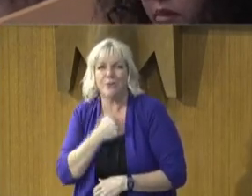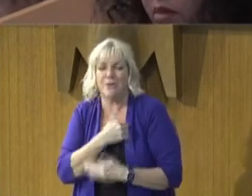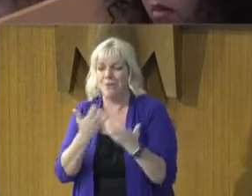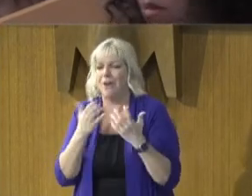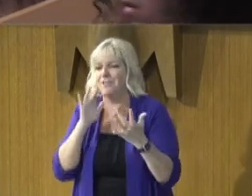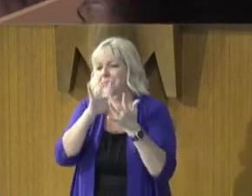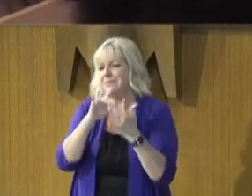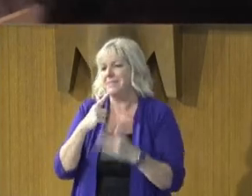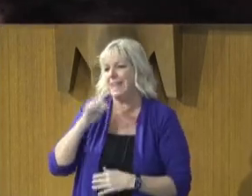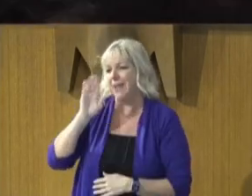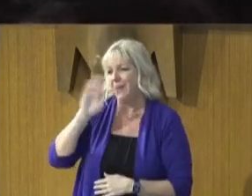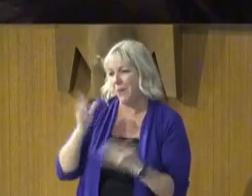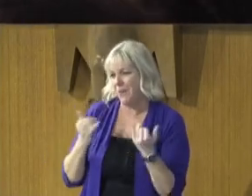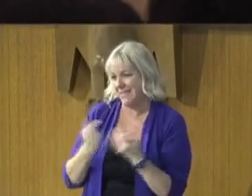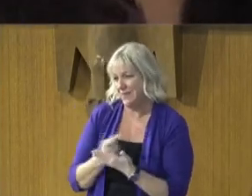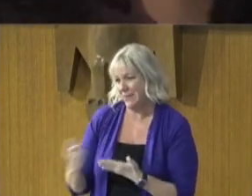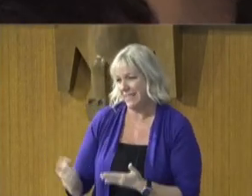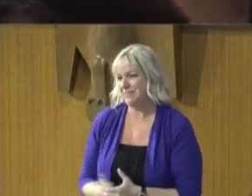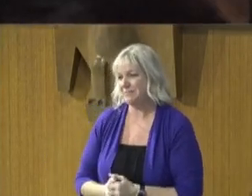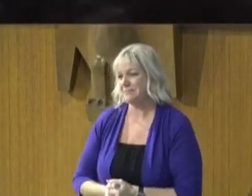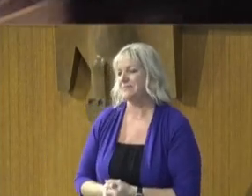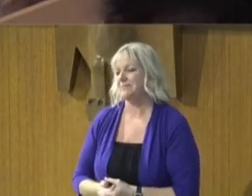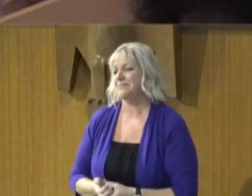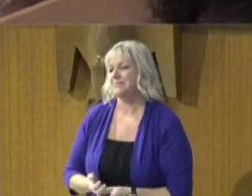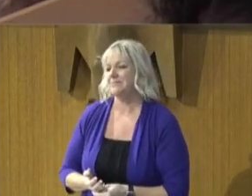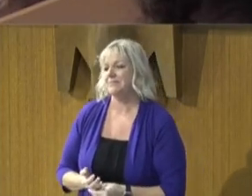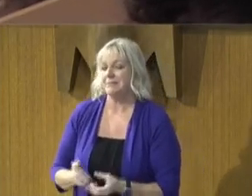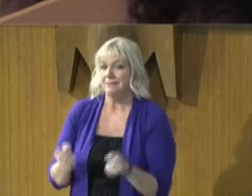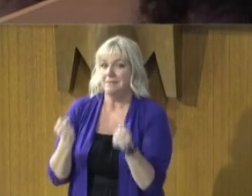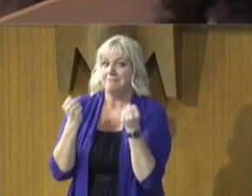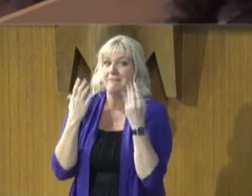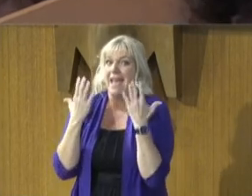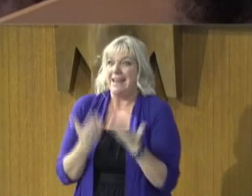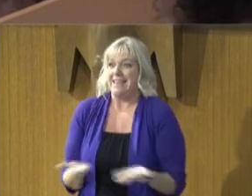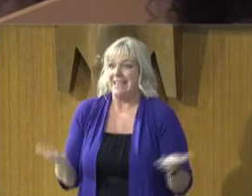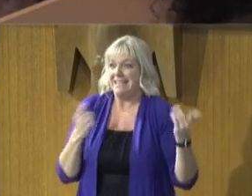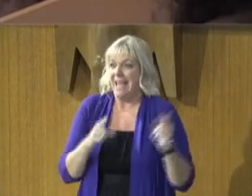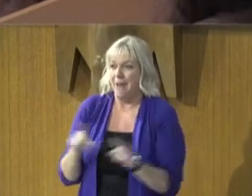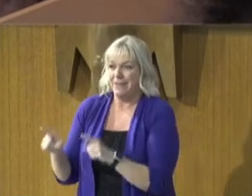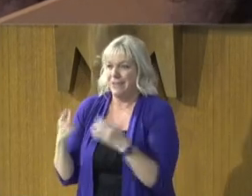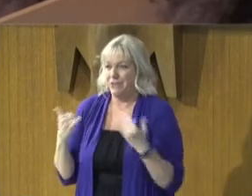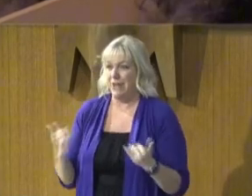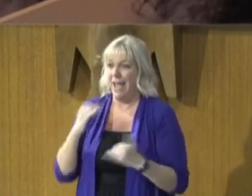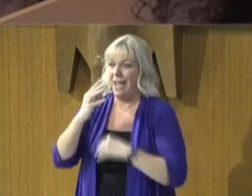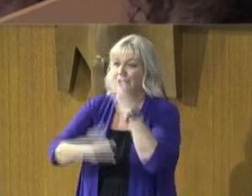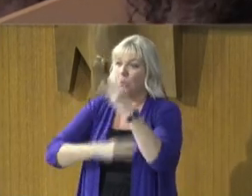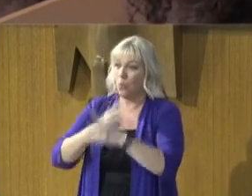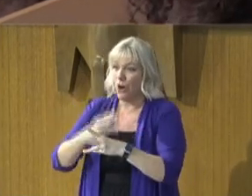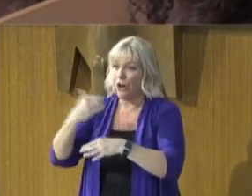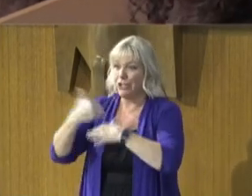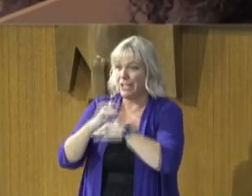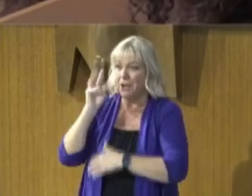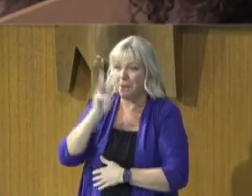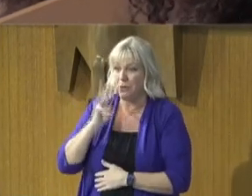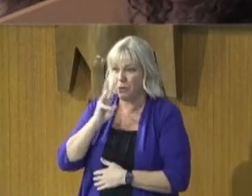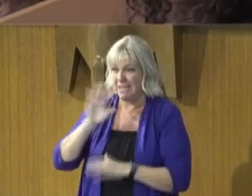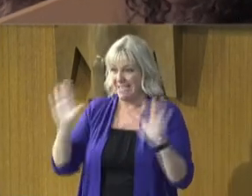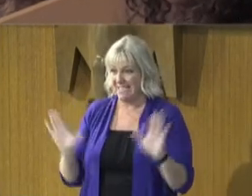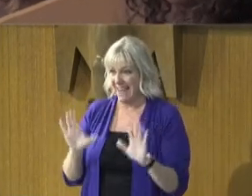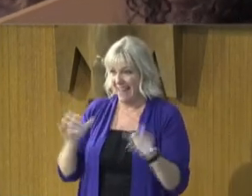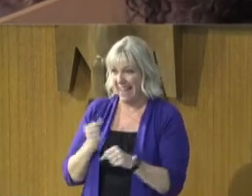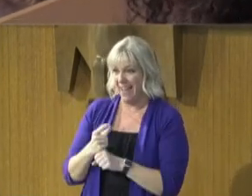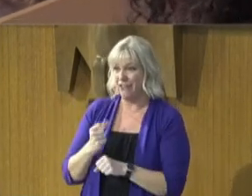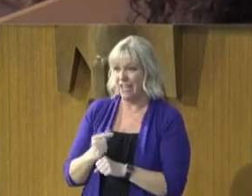later this week. Lots of things happening today. As you can see, it's World Communion Sunday, the first Sunday in October every